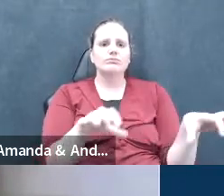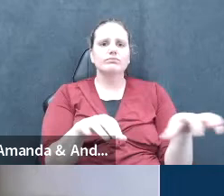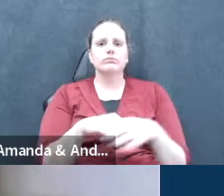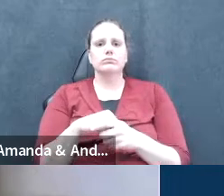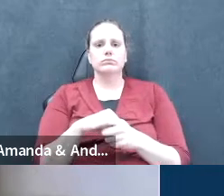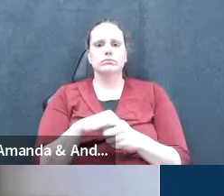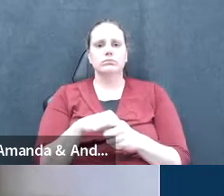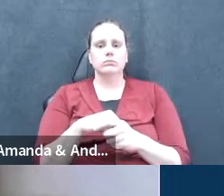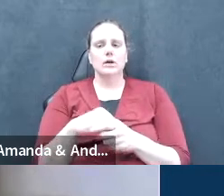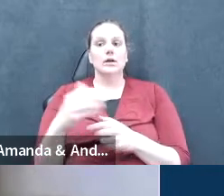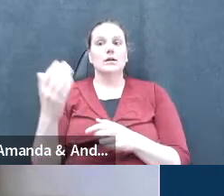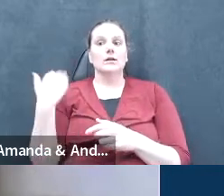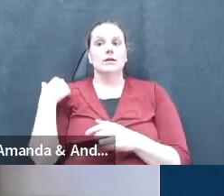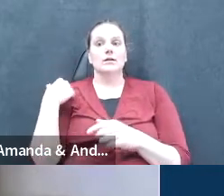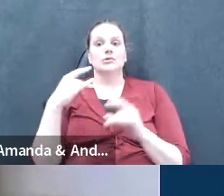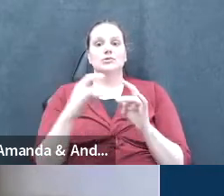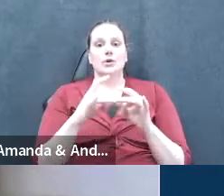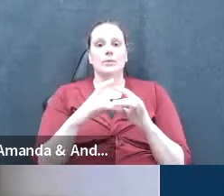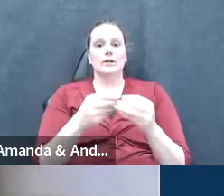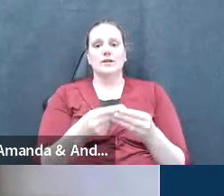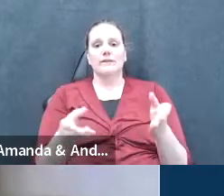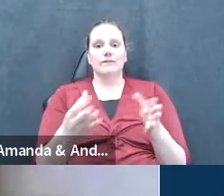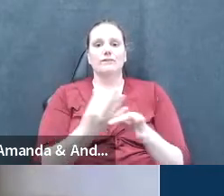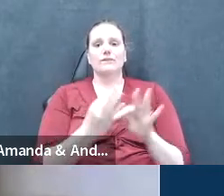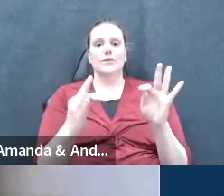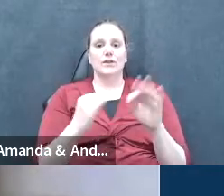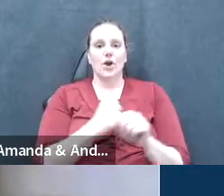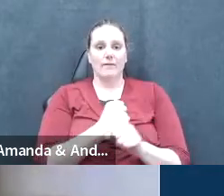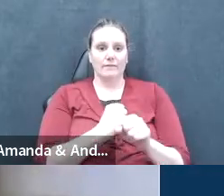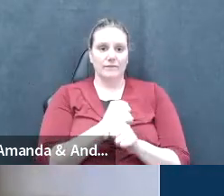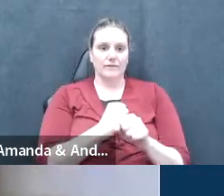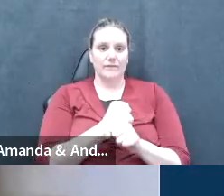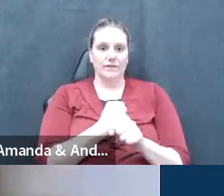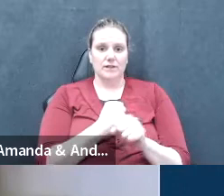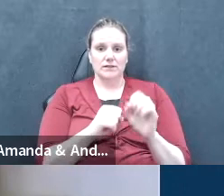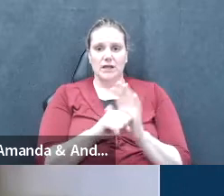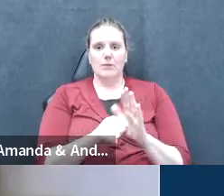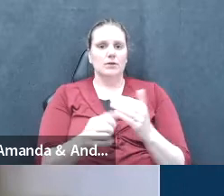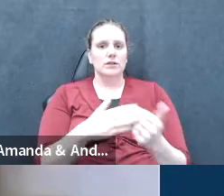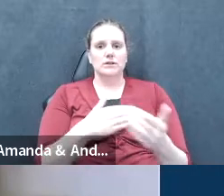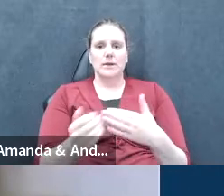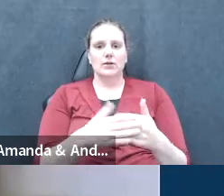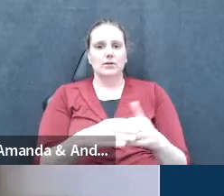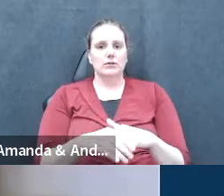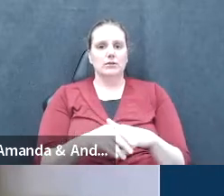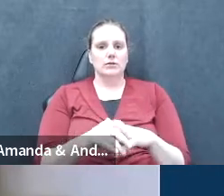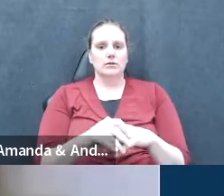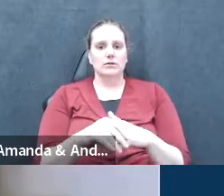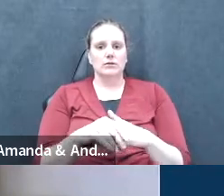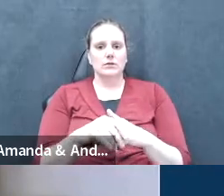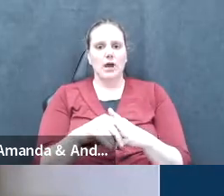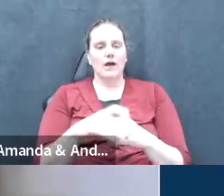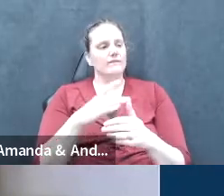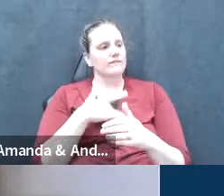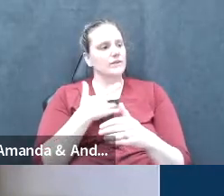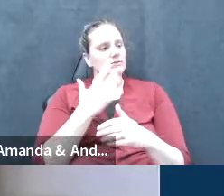days, Starbucks gave free samples of coffee. No matter what, I was without a restful or comfortable